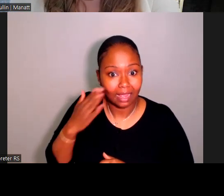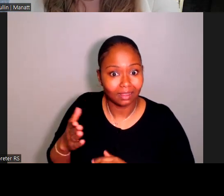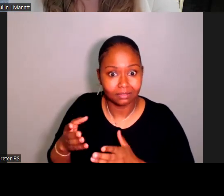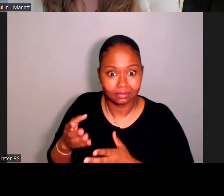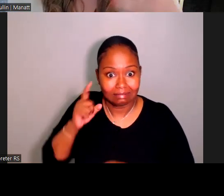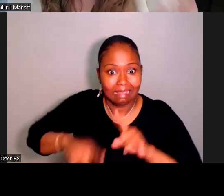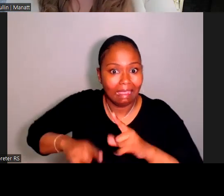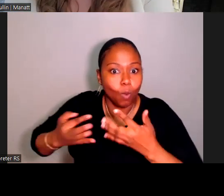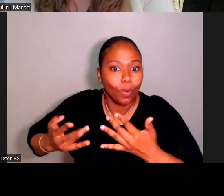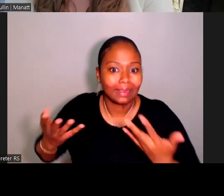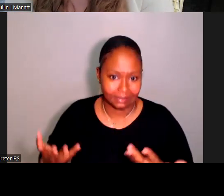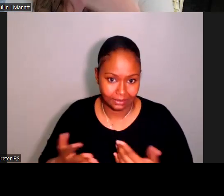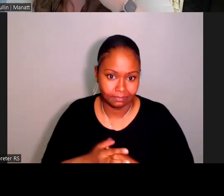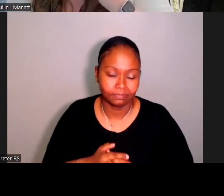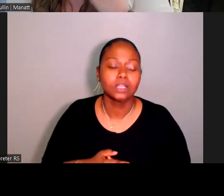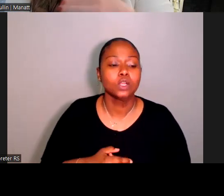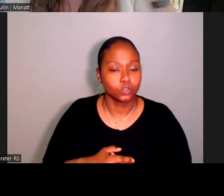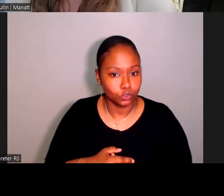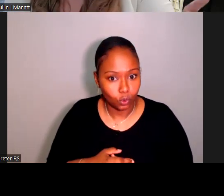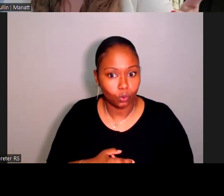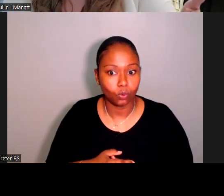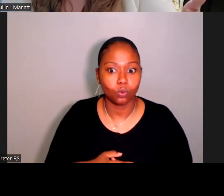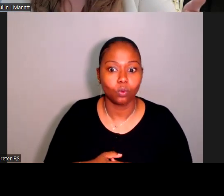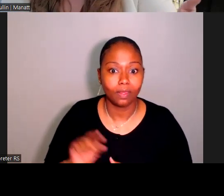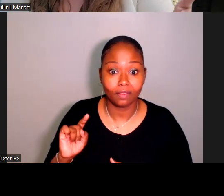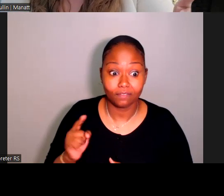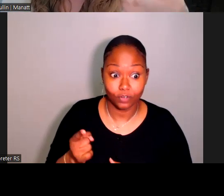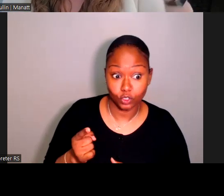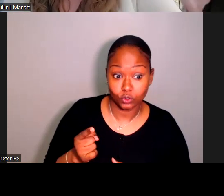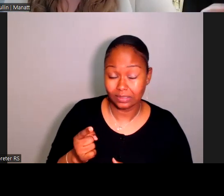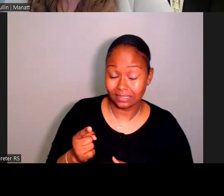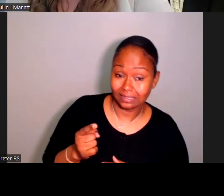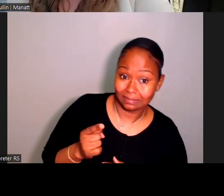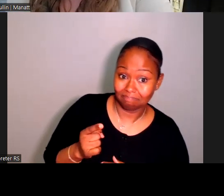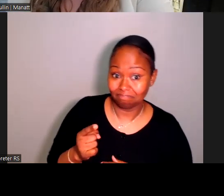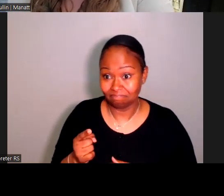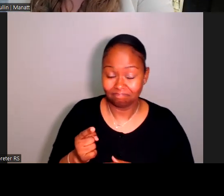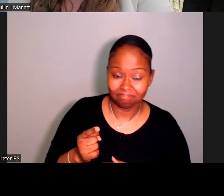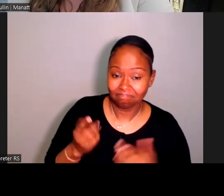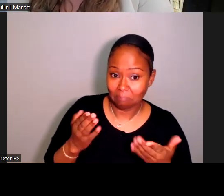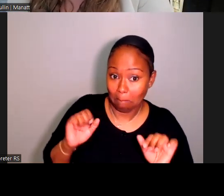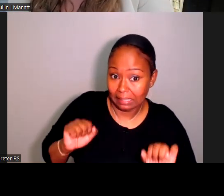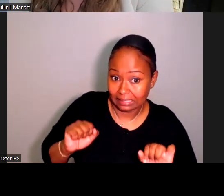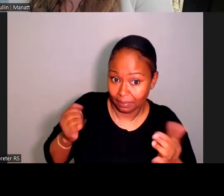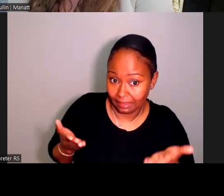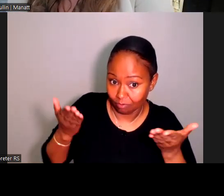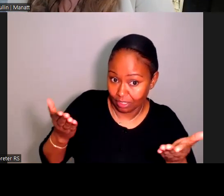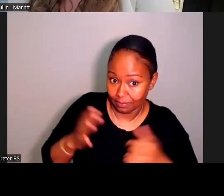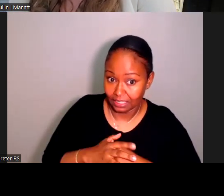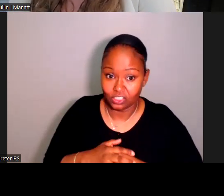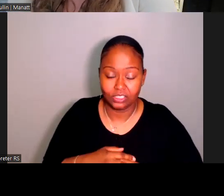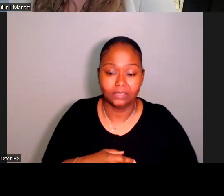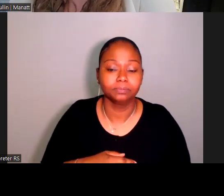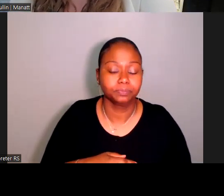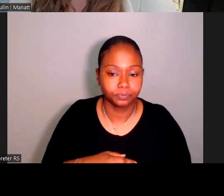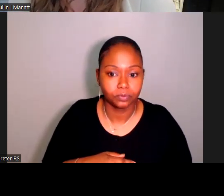wait. So here what we've taken a first pass at is stating what that might look like. So